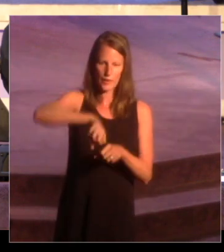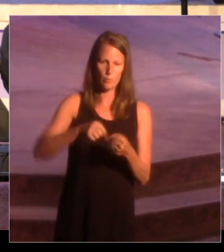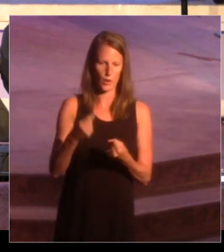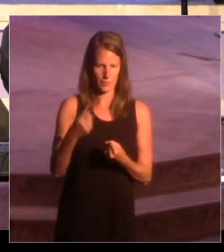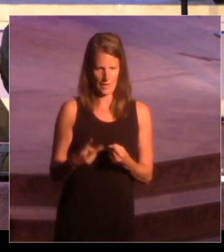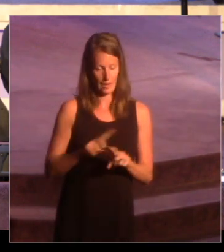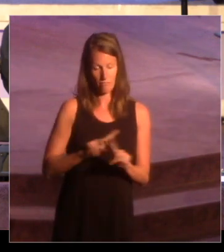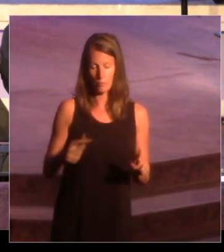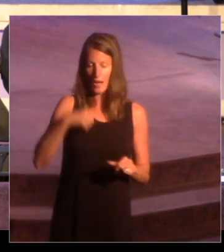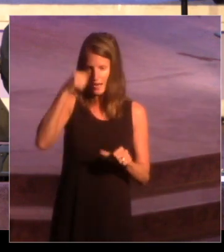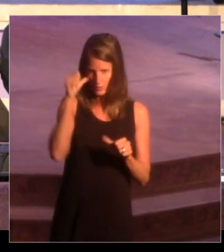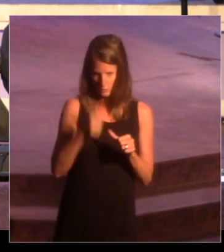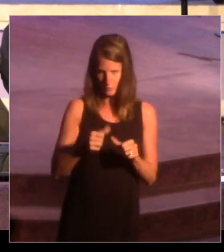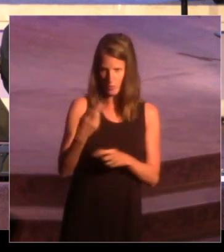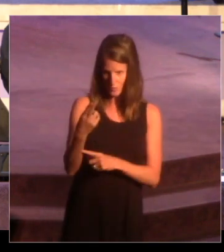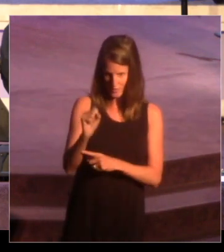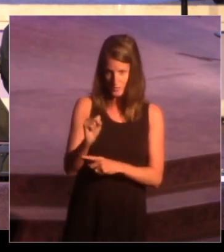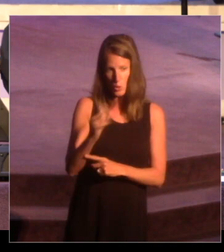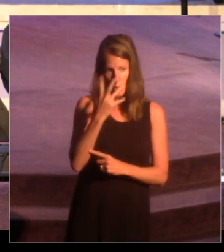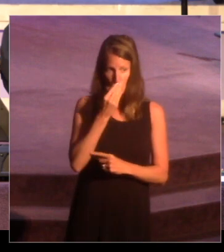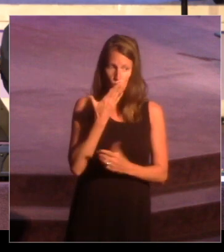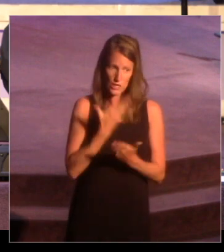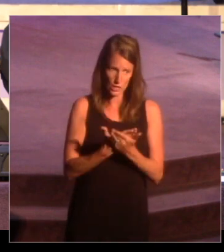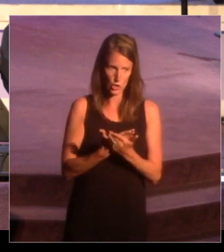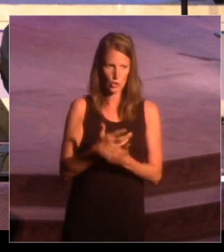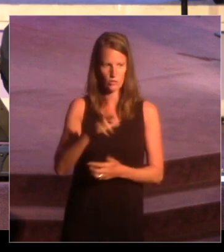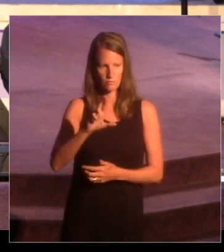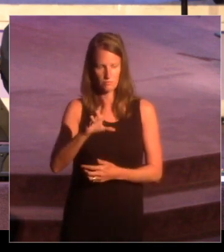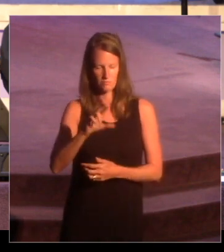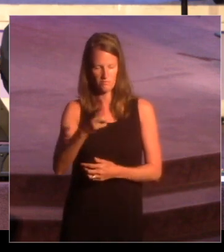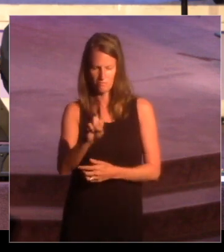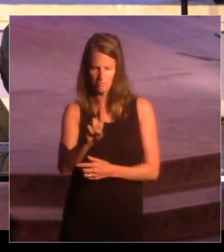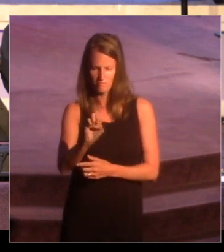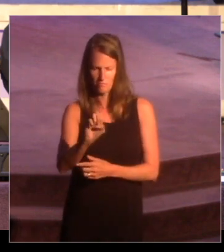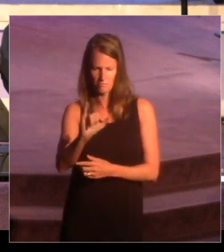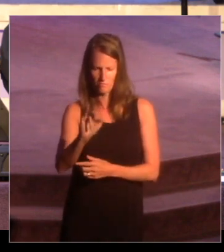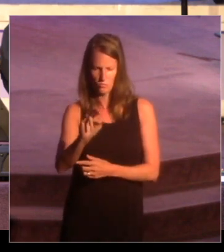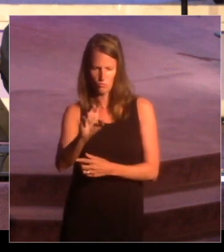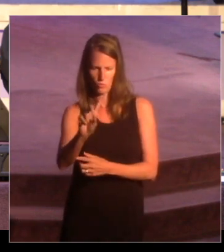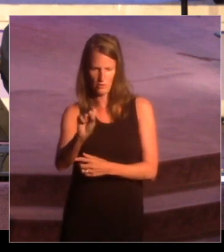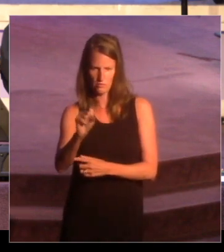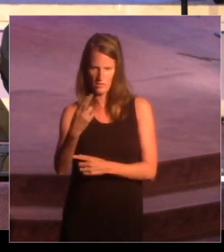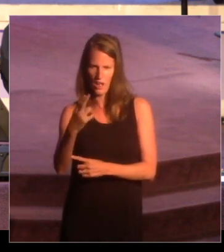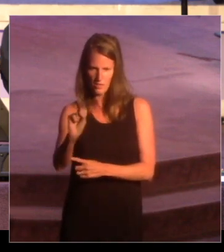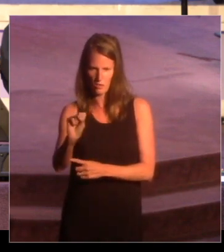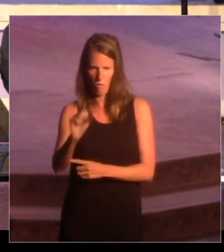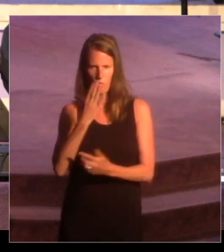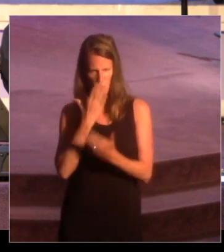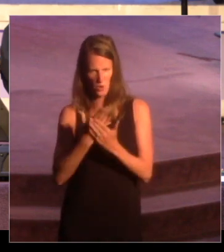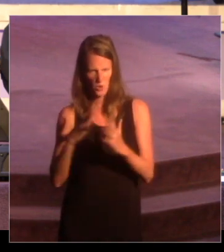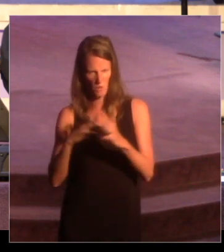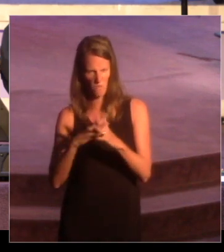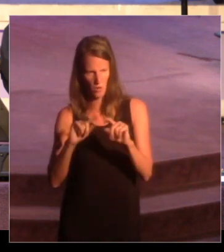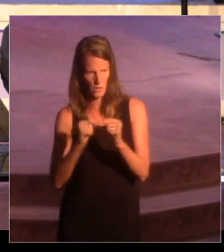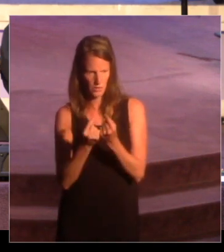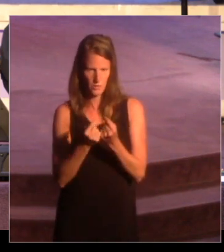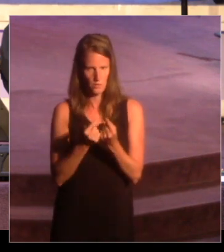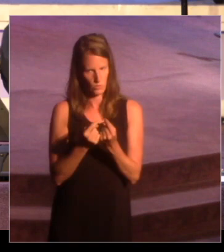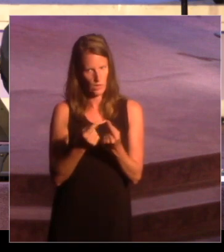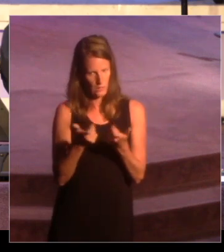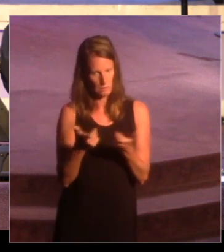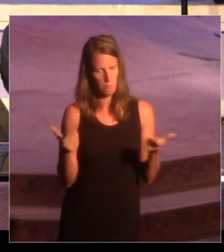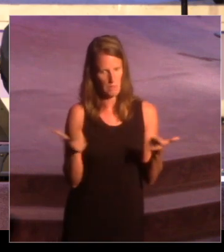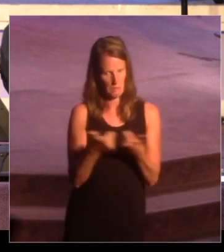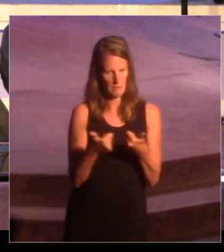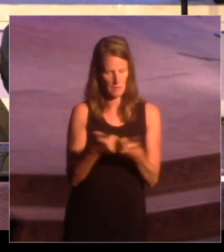Reynolds High School, we were a pretty good football team. We had one a big game coming up. And the coach before the